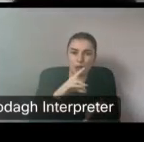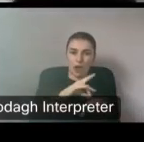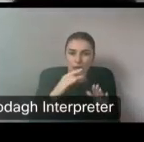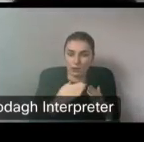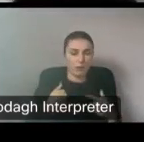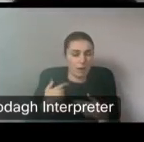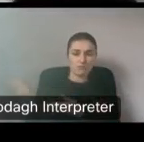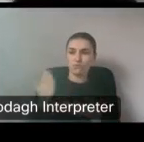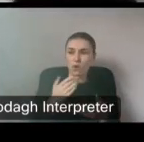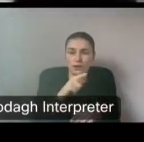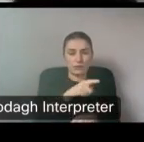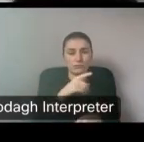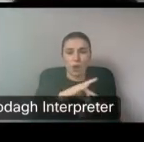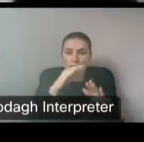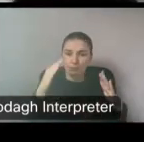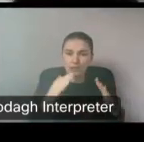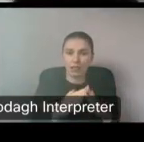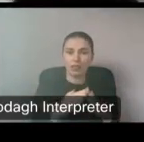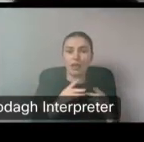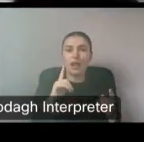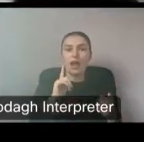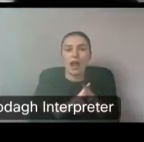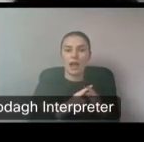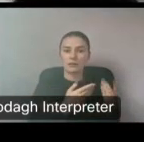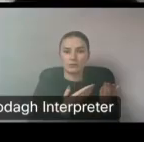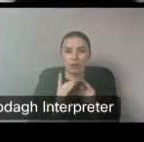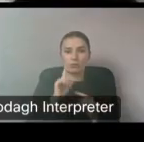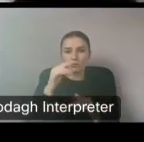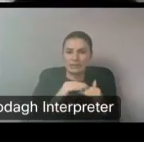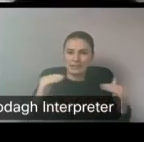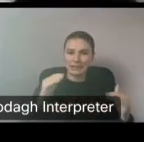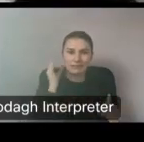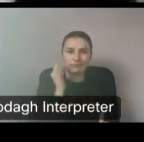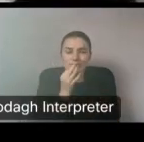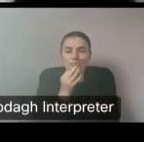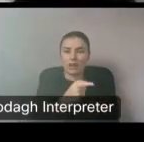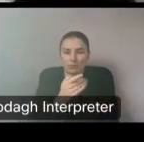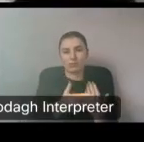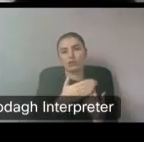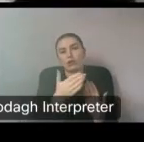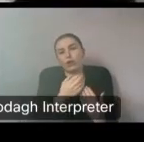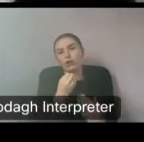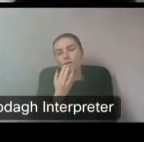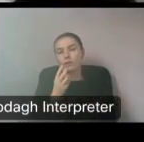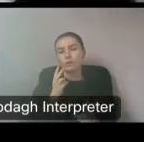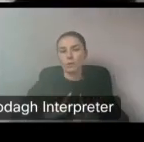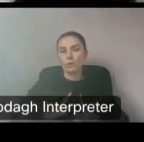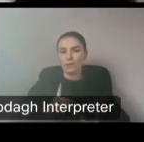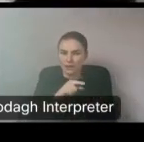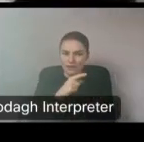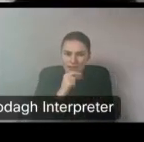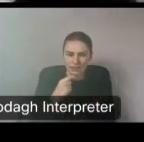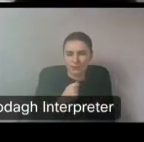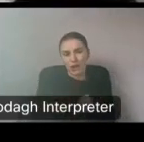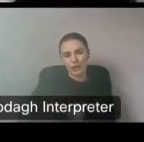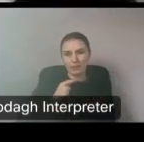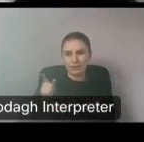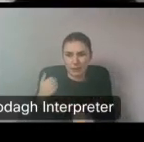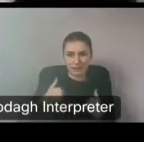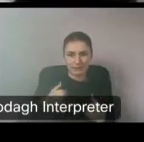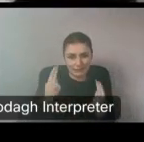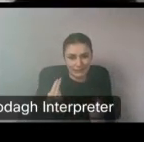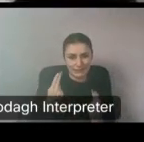straight to the hospital and I brought him up to the desk and there was a young, very nice woman there. And I said to her, listen, I'm really sorry, but this man needs to